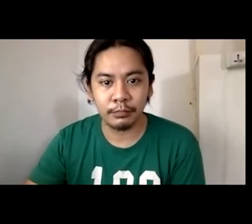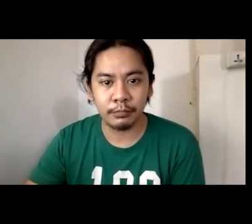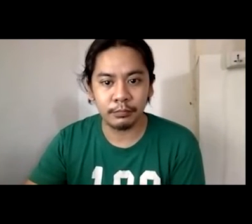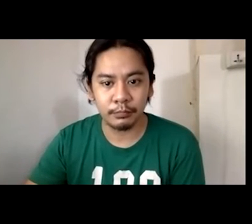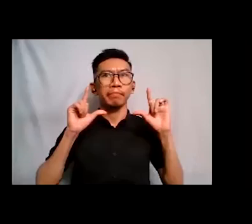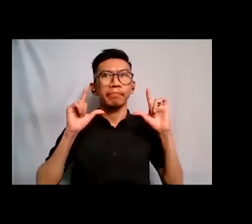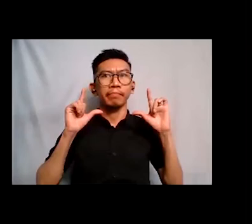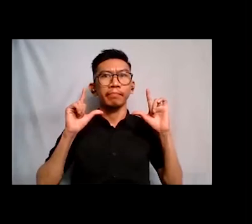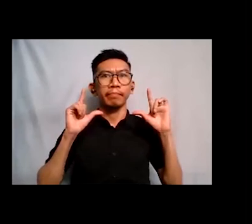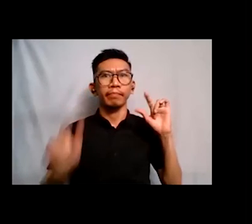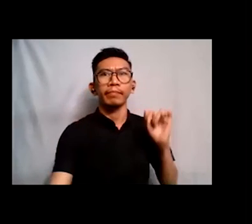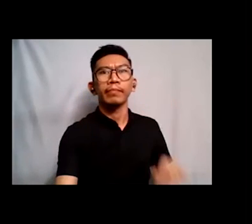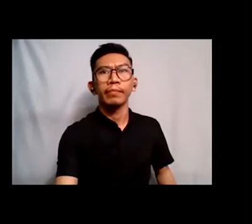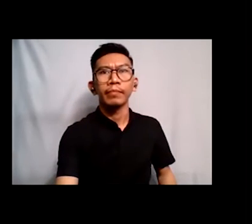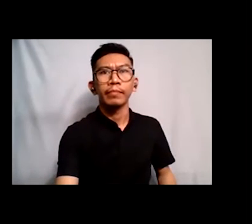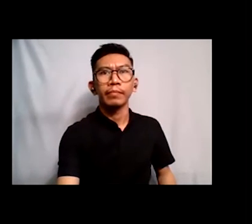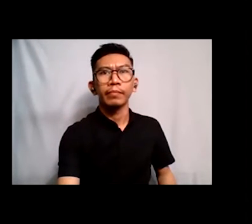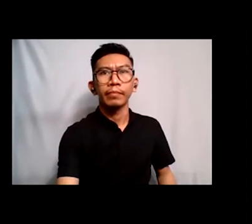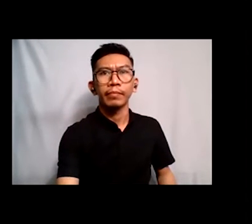For Woody.